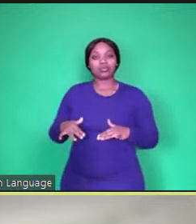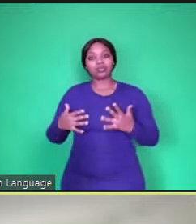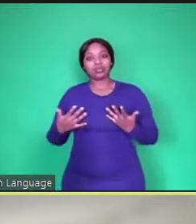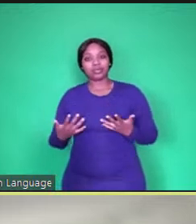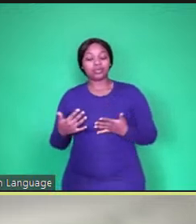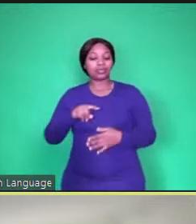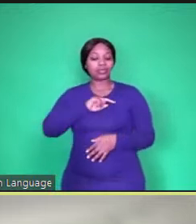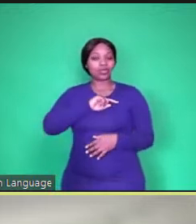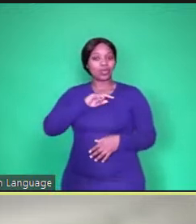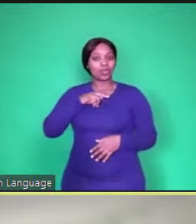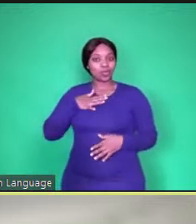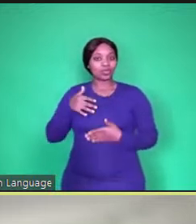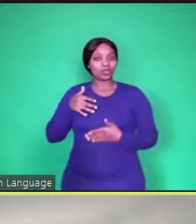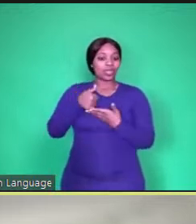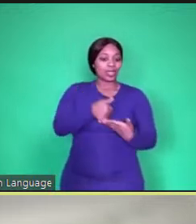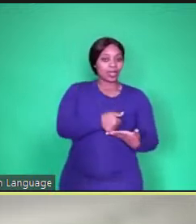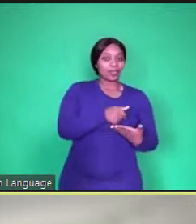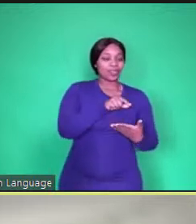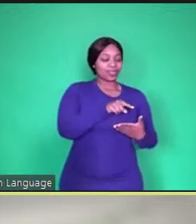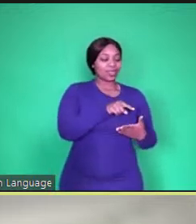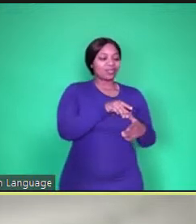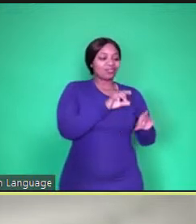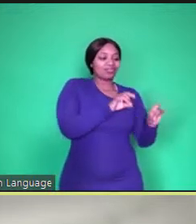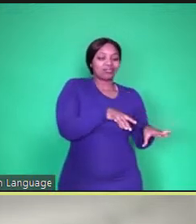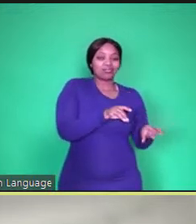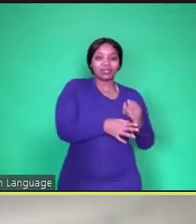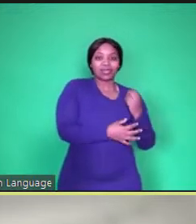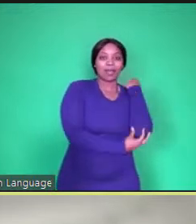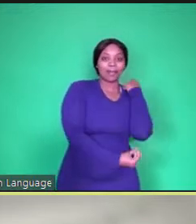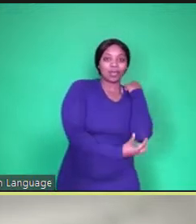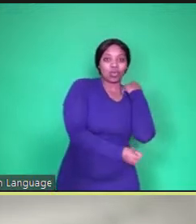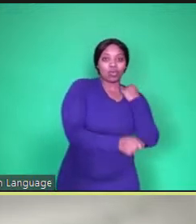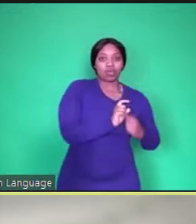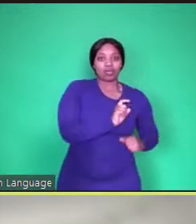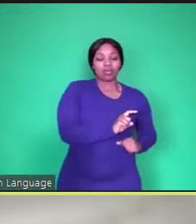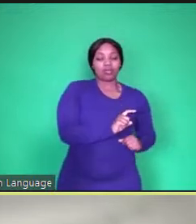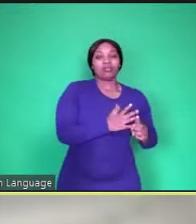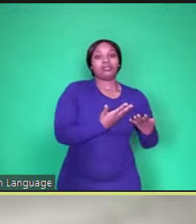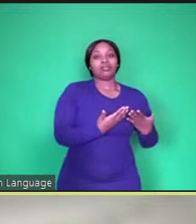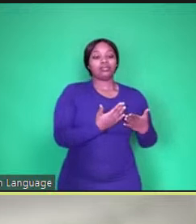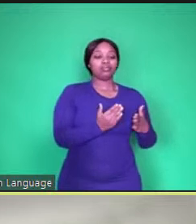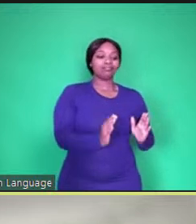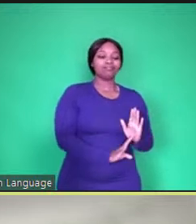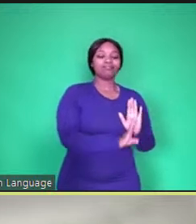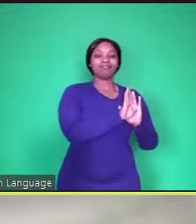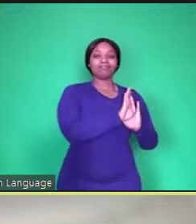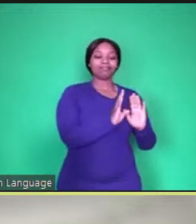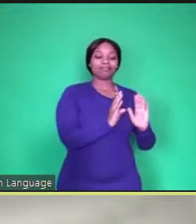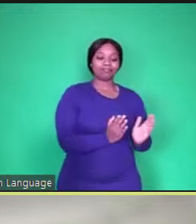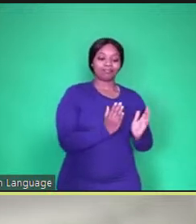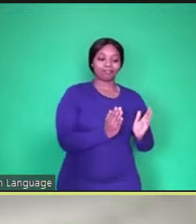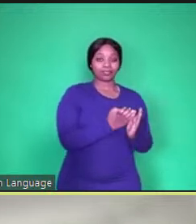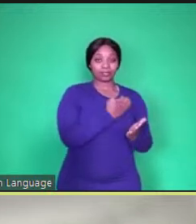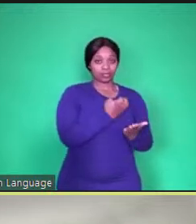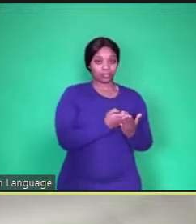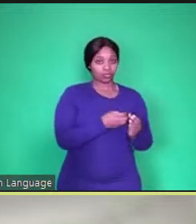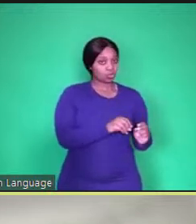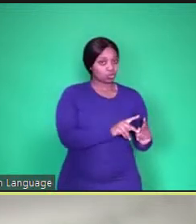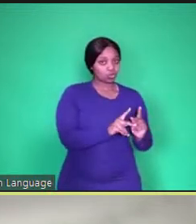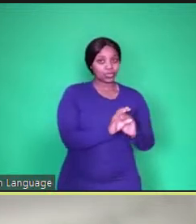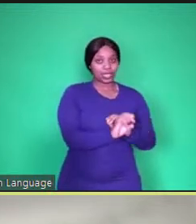helping the suffering of the poor, but it still raises the question of what are economic opportunities, and